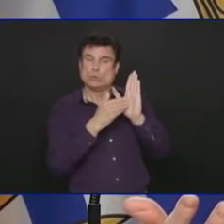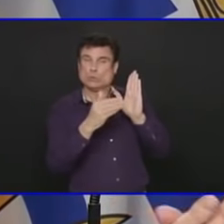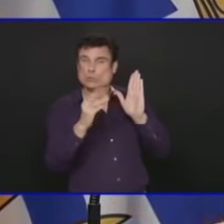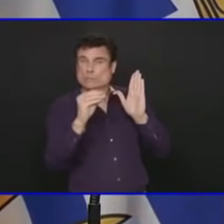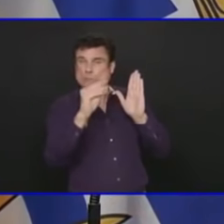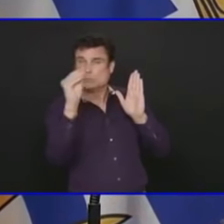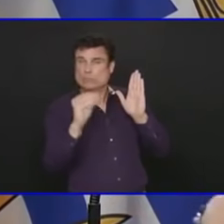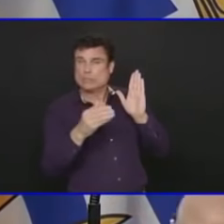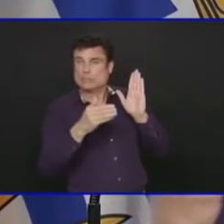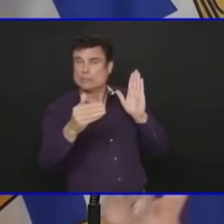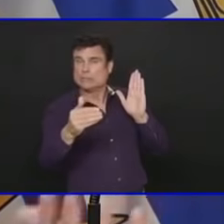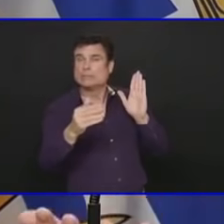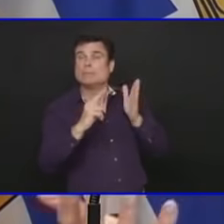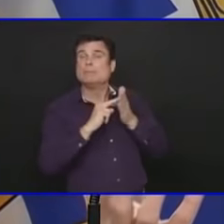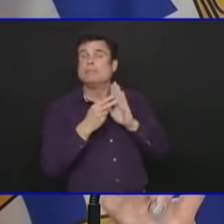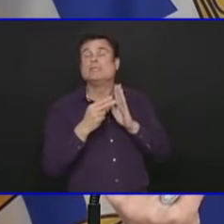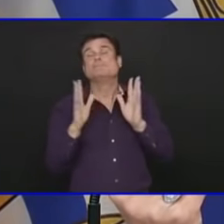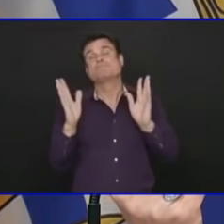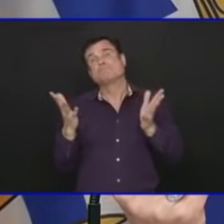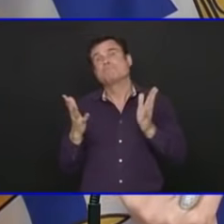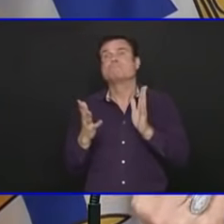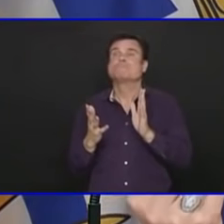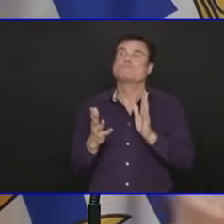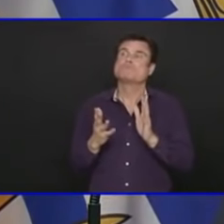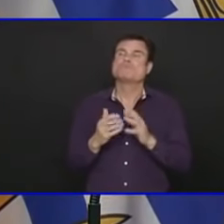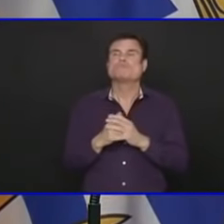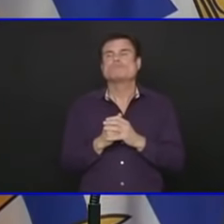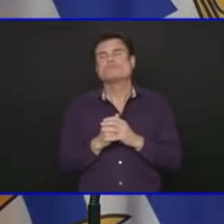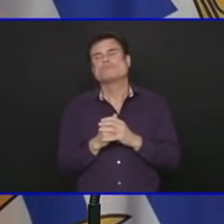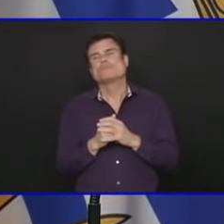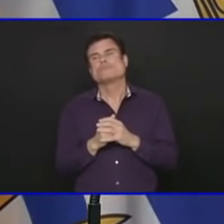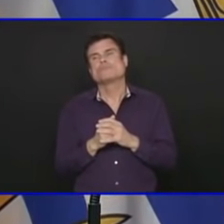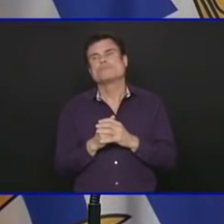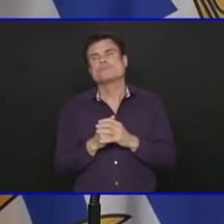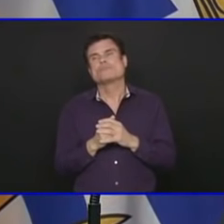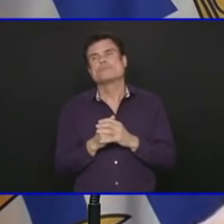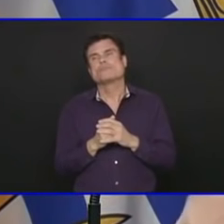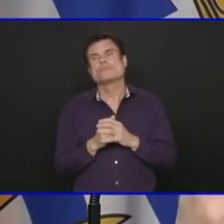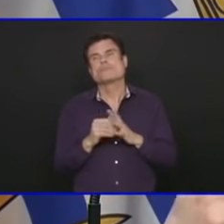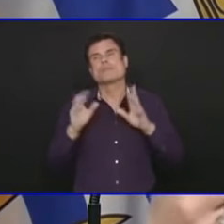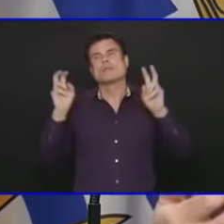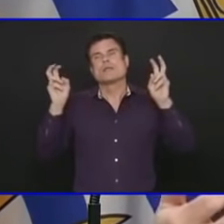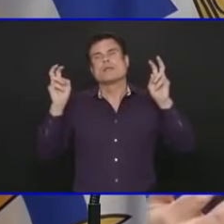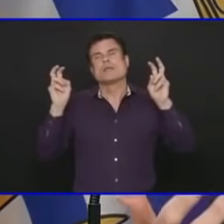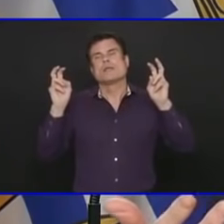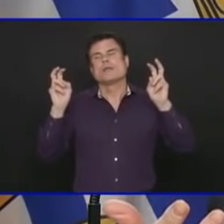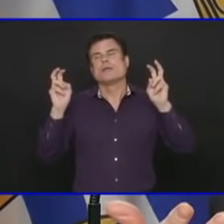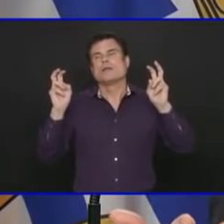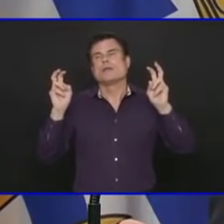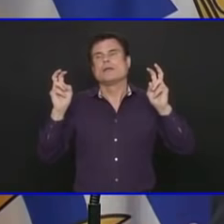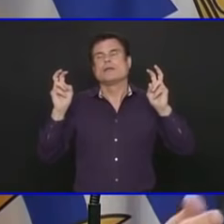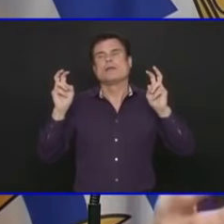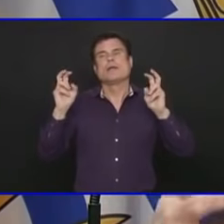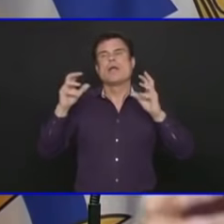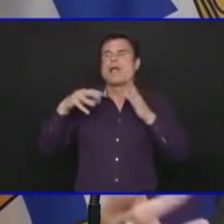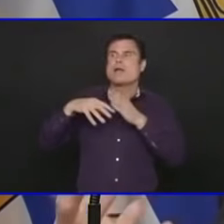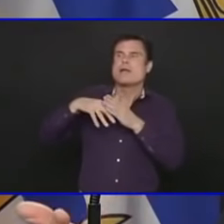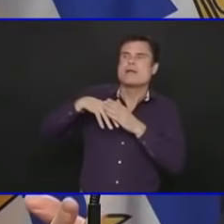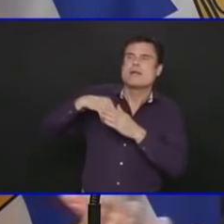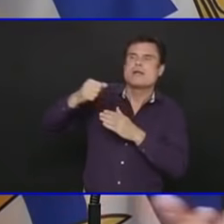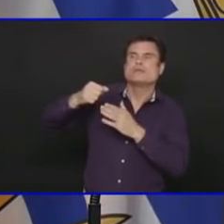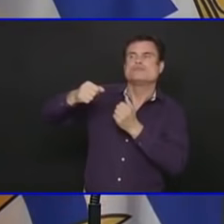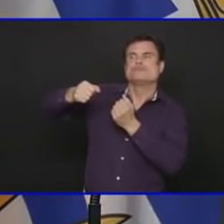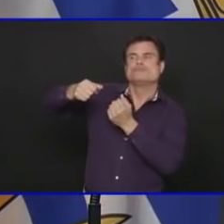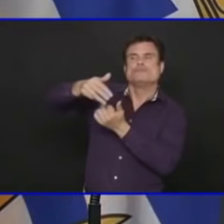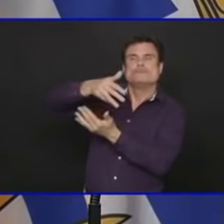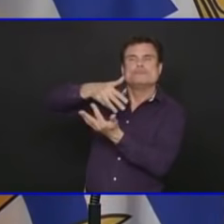for example, we have good examples of how that works in our grocery stores. We need to think about those types of models in other